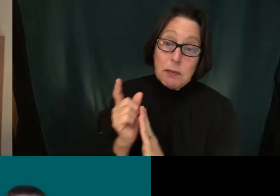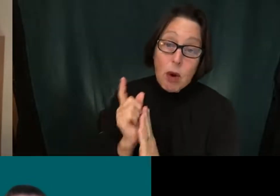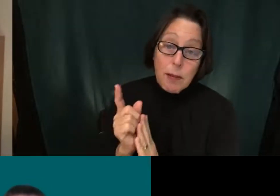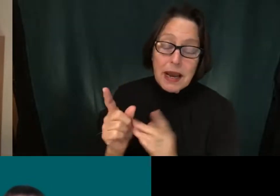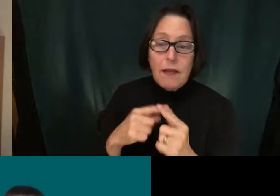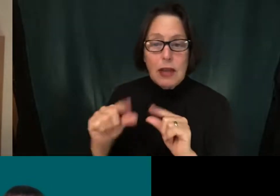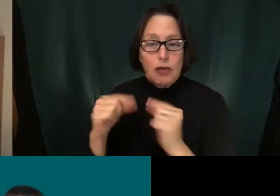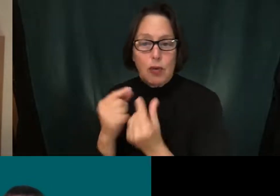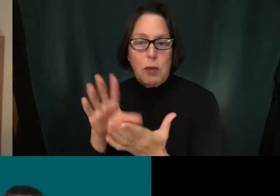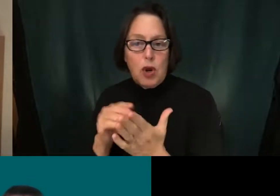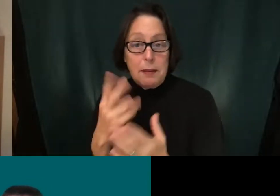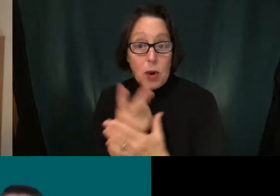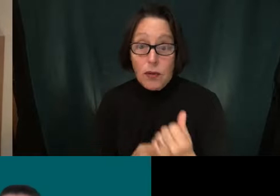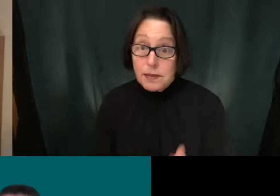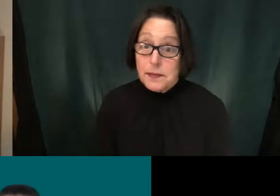group learning as well.